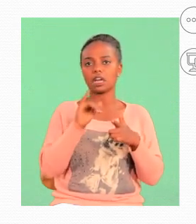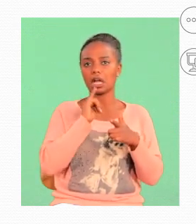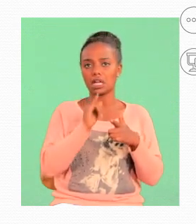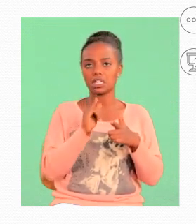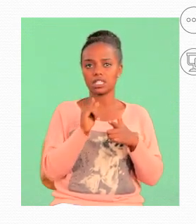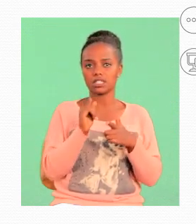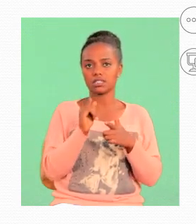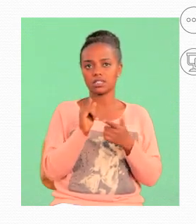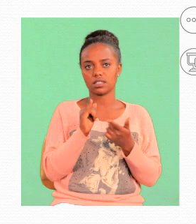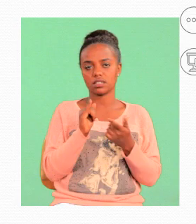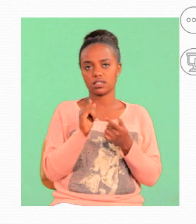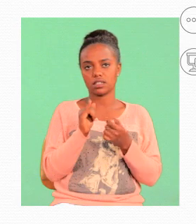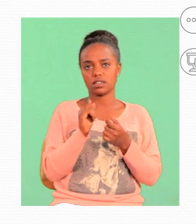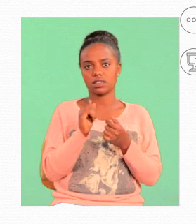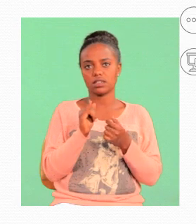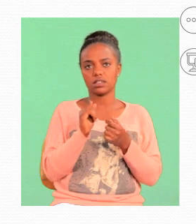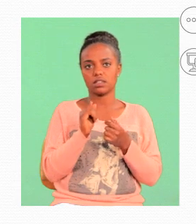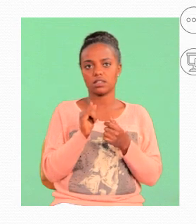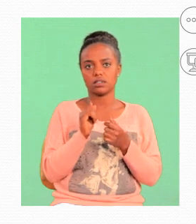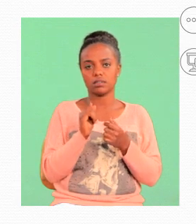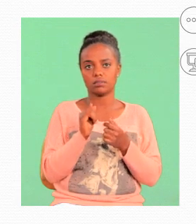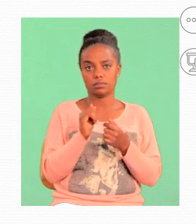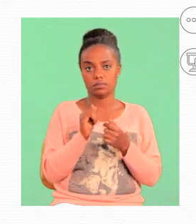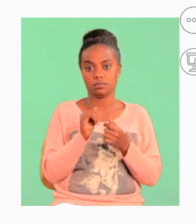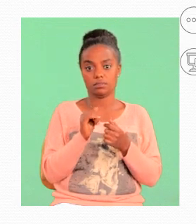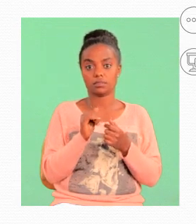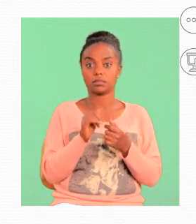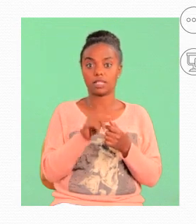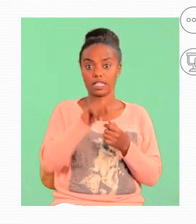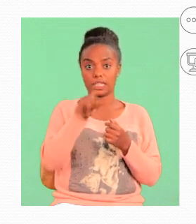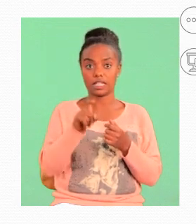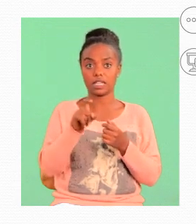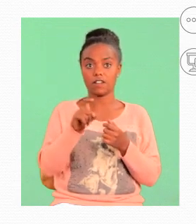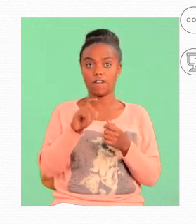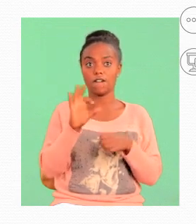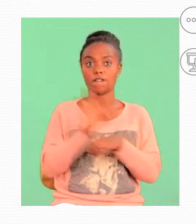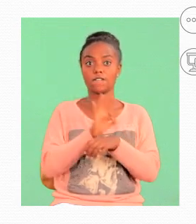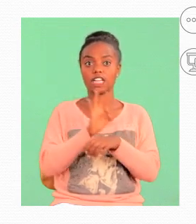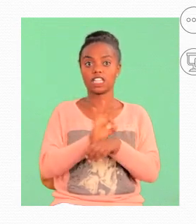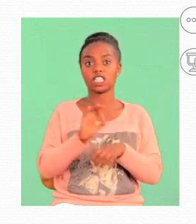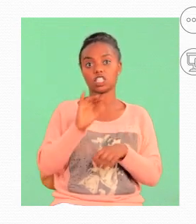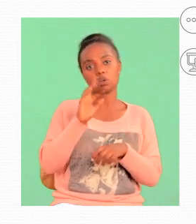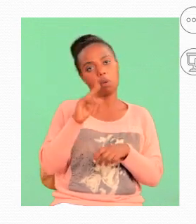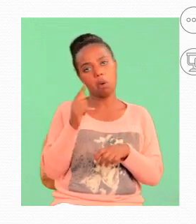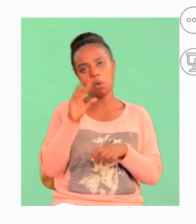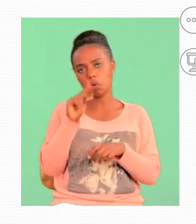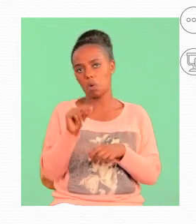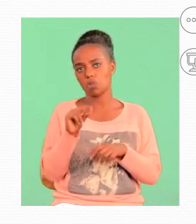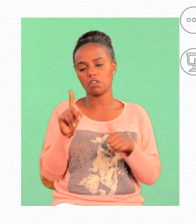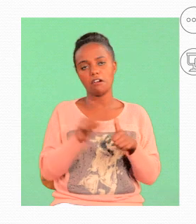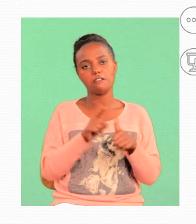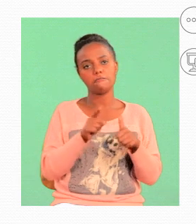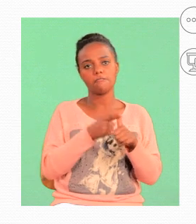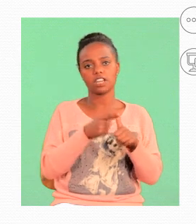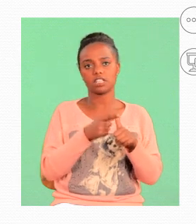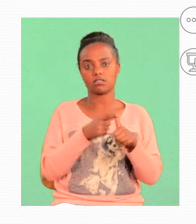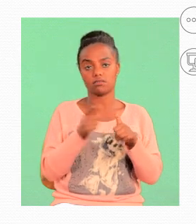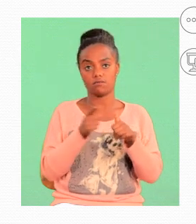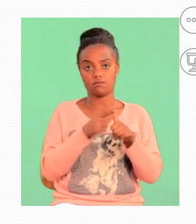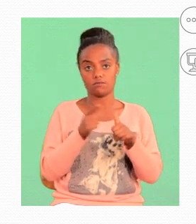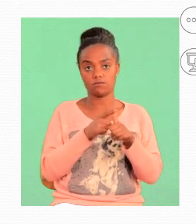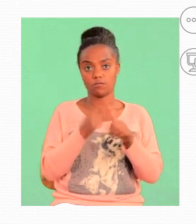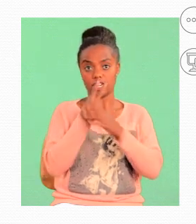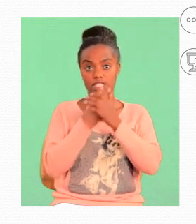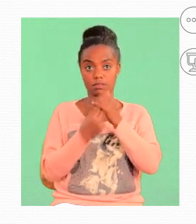one. If you are asked to check whether this one is a function or not, look the first order pair. The first order